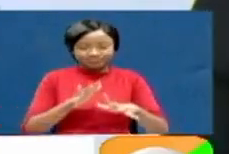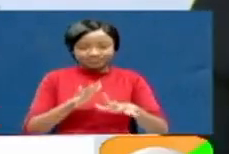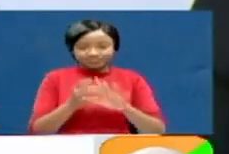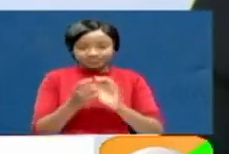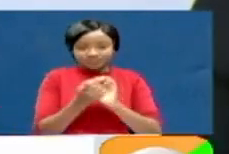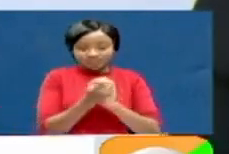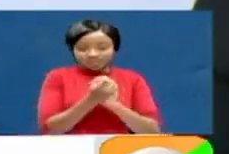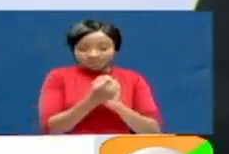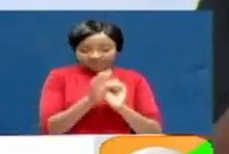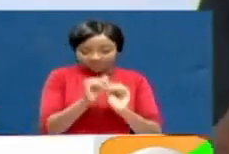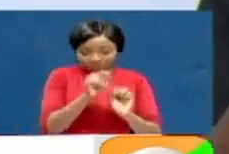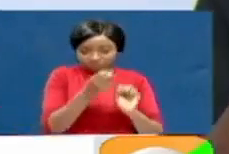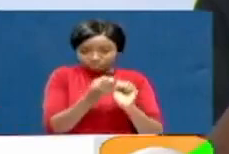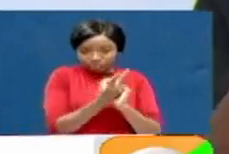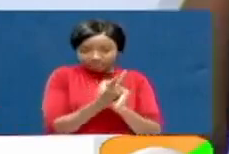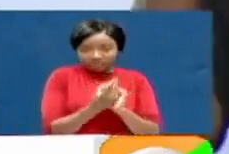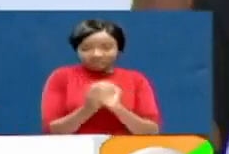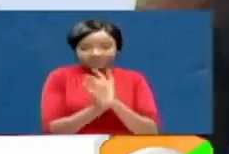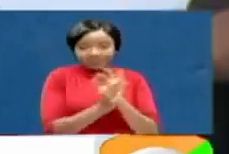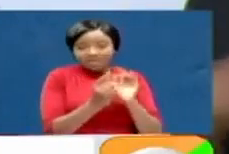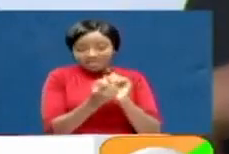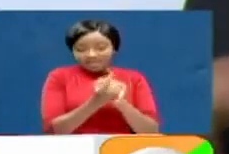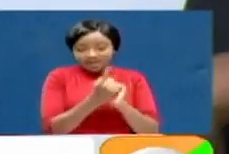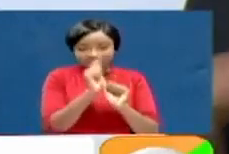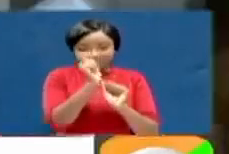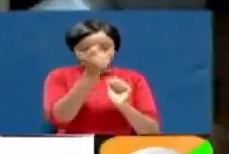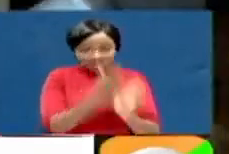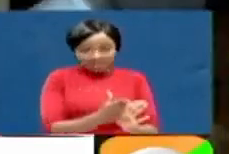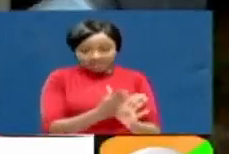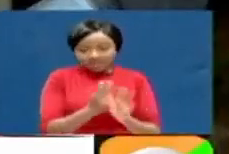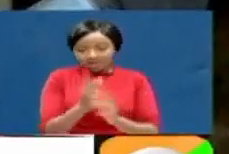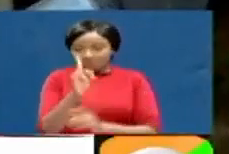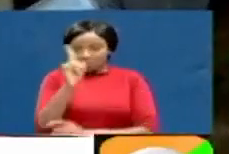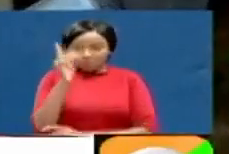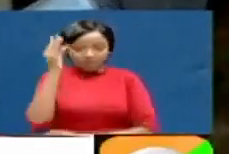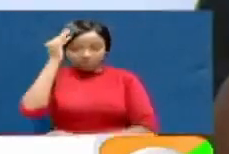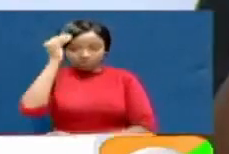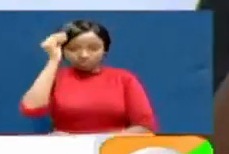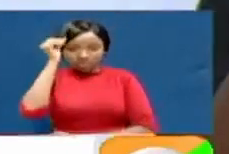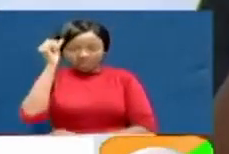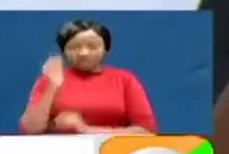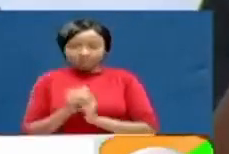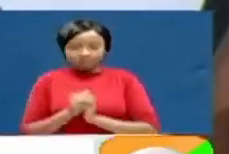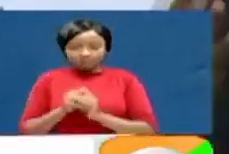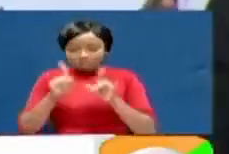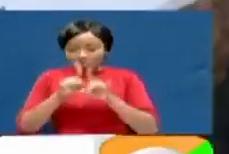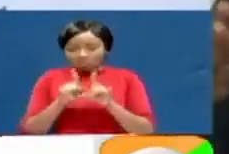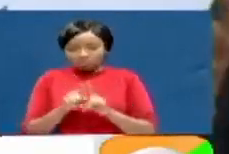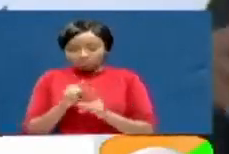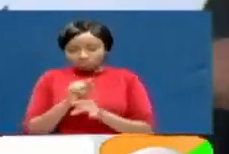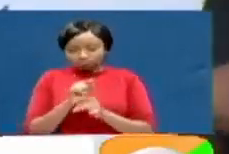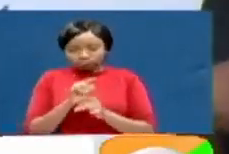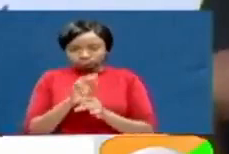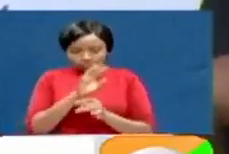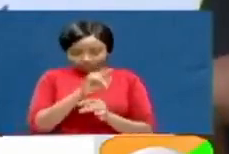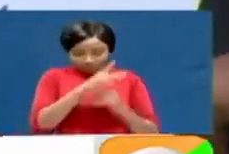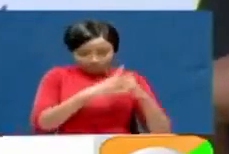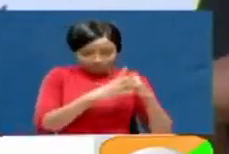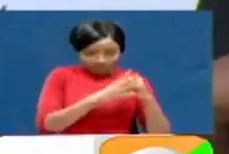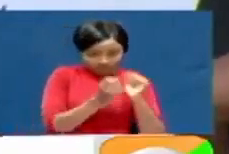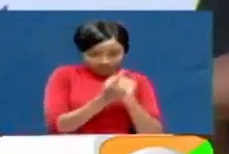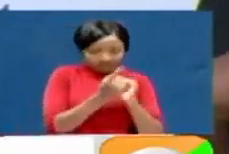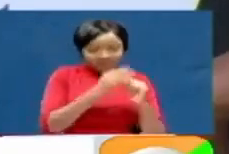11 are Kenyans and one Somali national. 9 of the confirmed cases were detected in